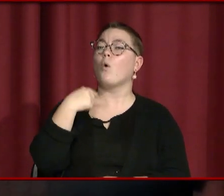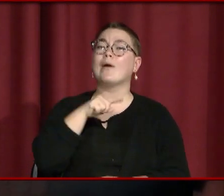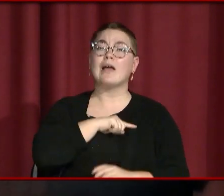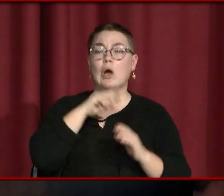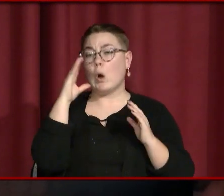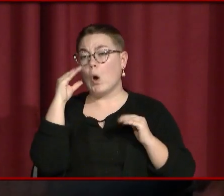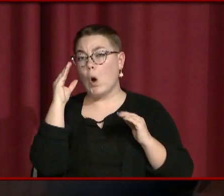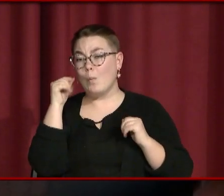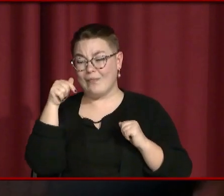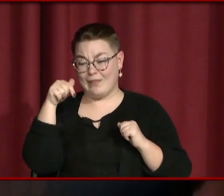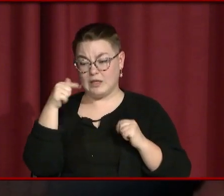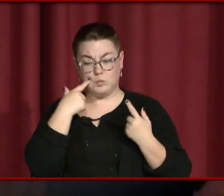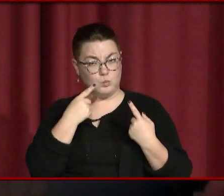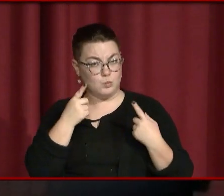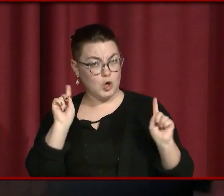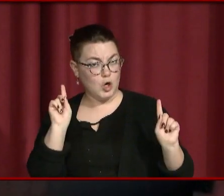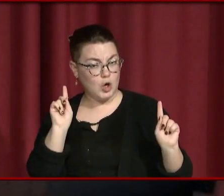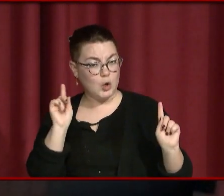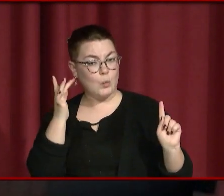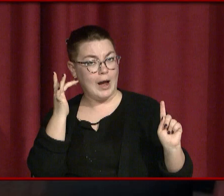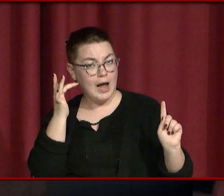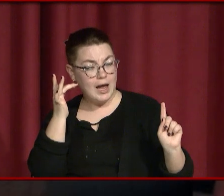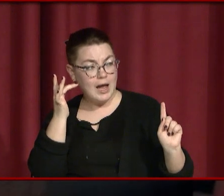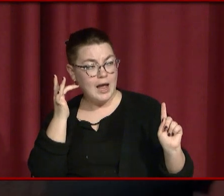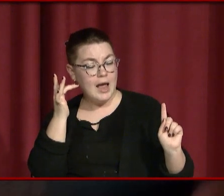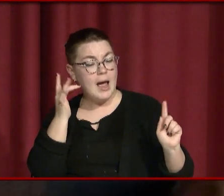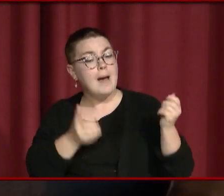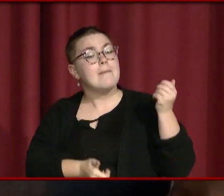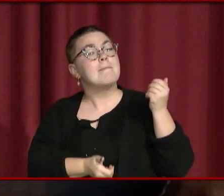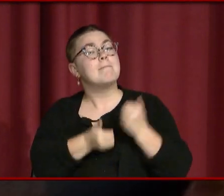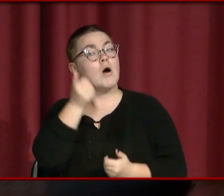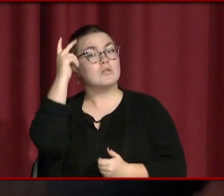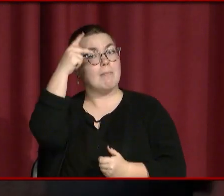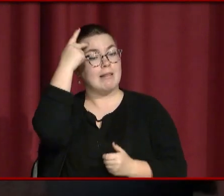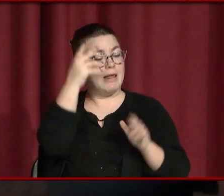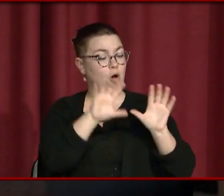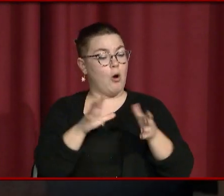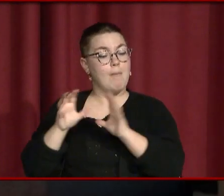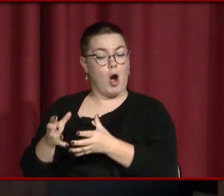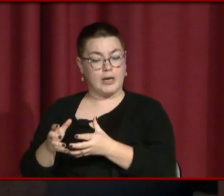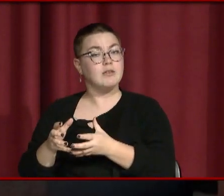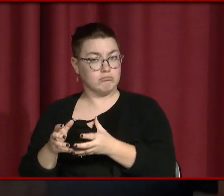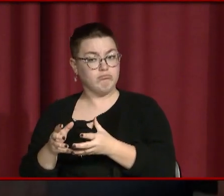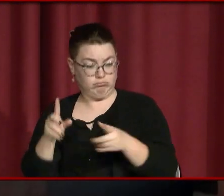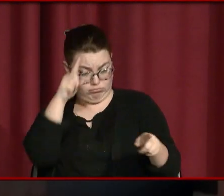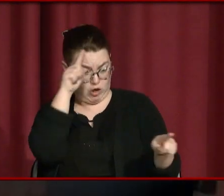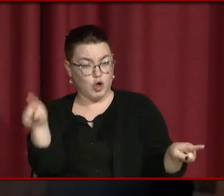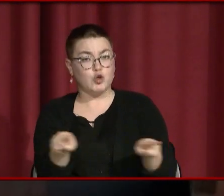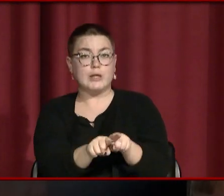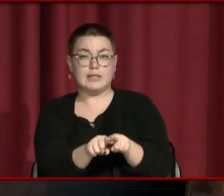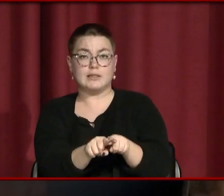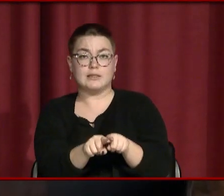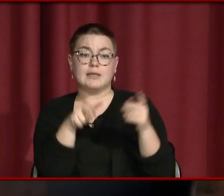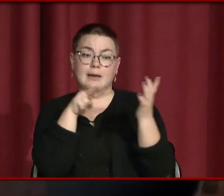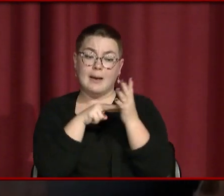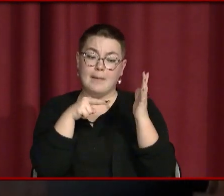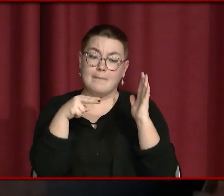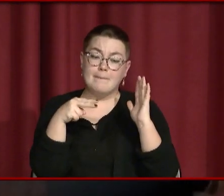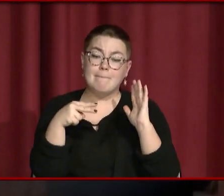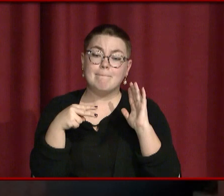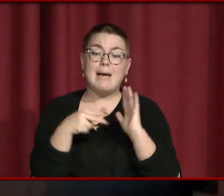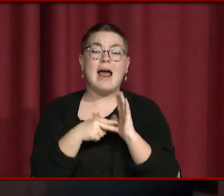mostly because both political parties signed off on them. So we were hoping that because the reforms were works